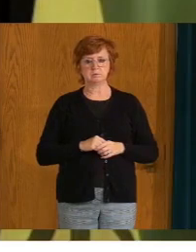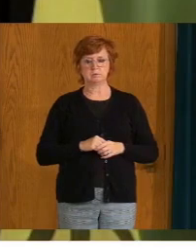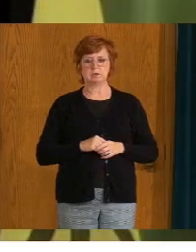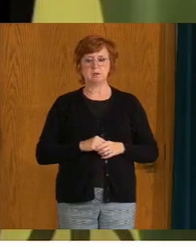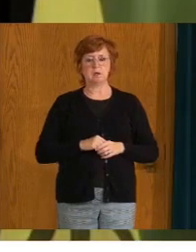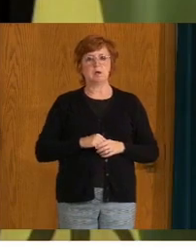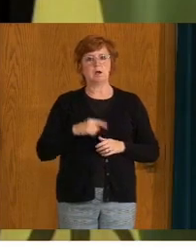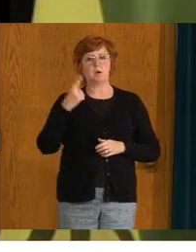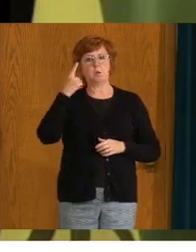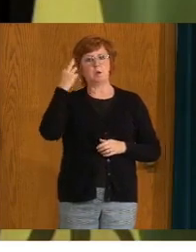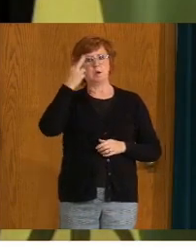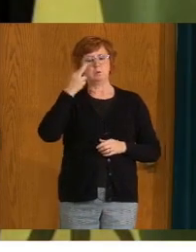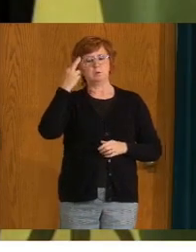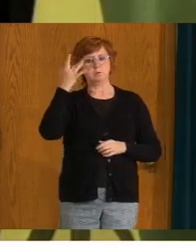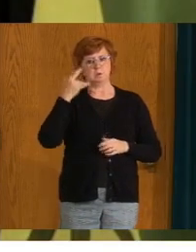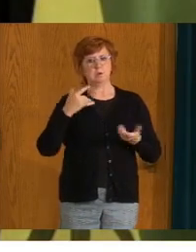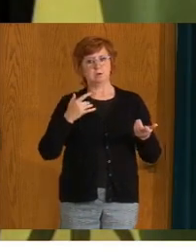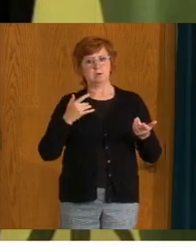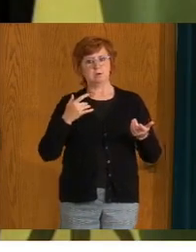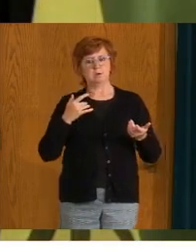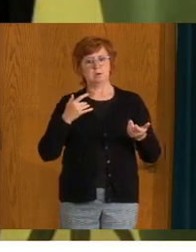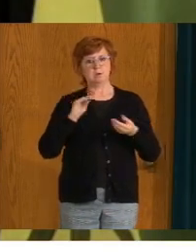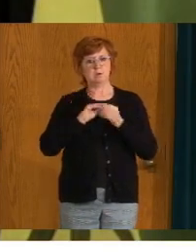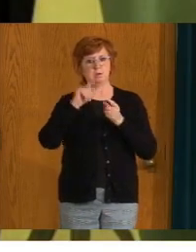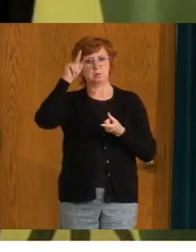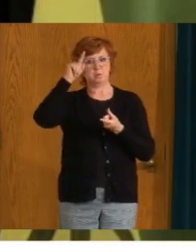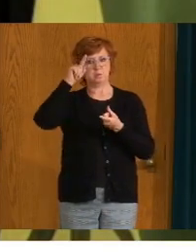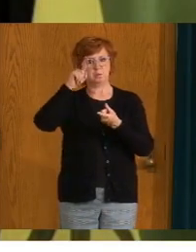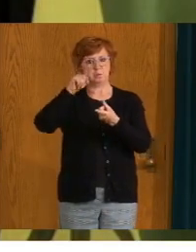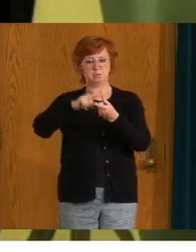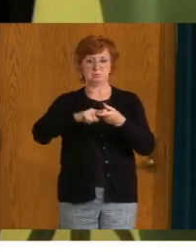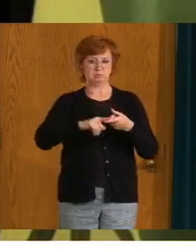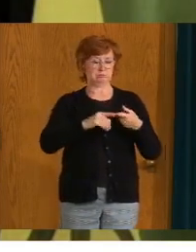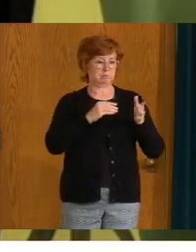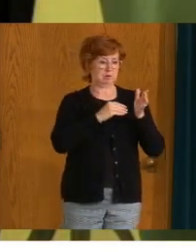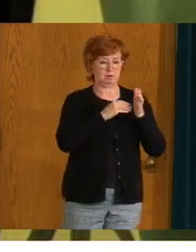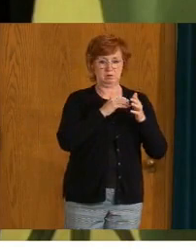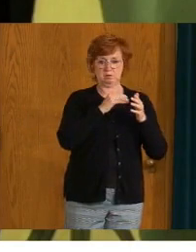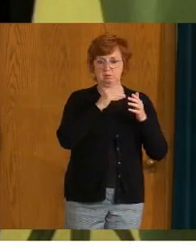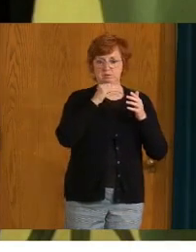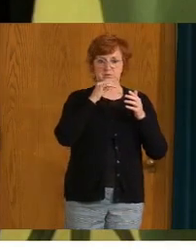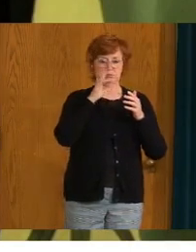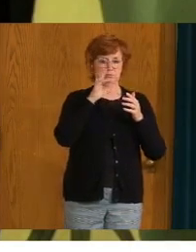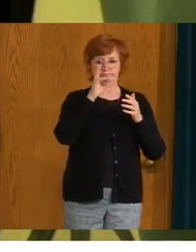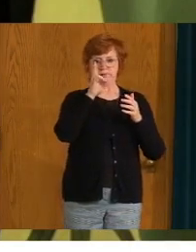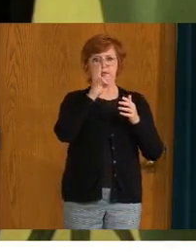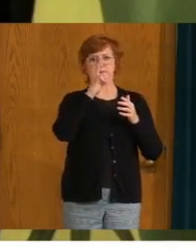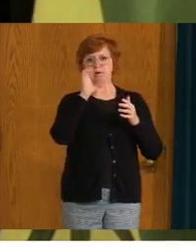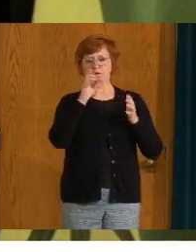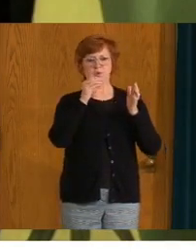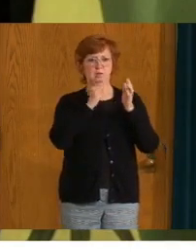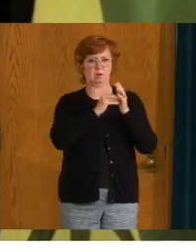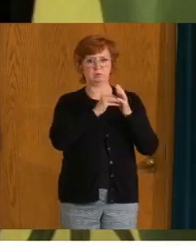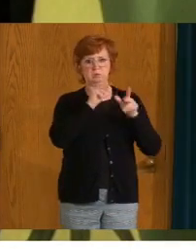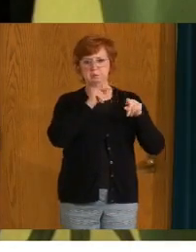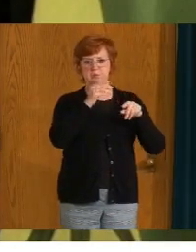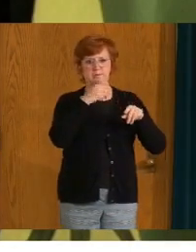shot and are now coming back for their second shot. If you remember, and